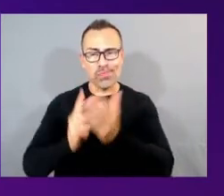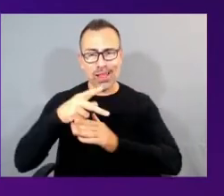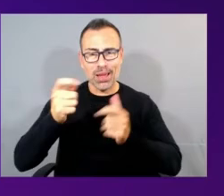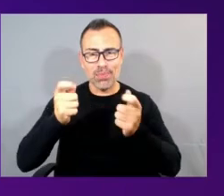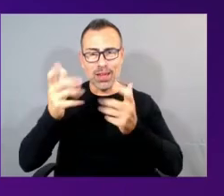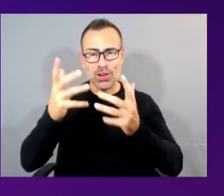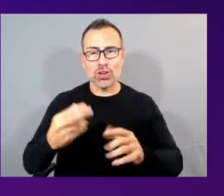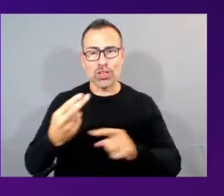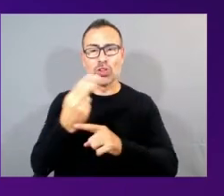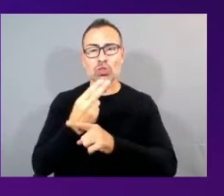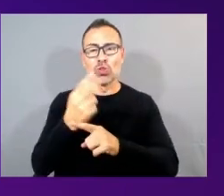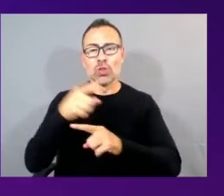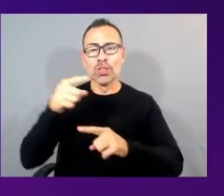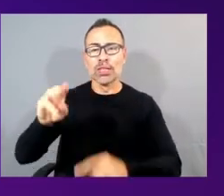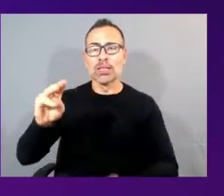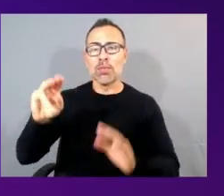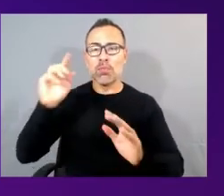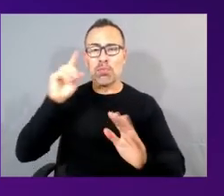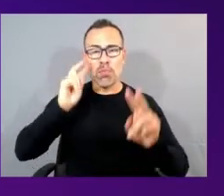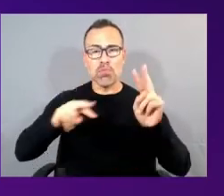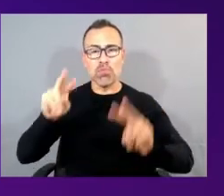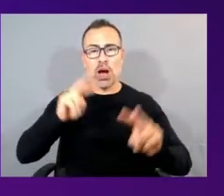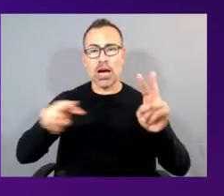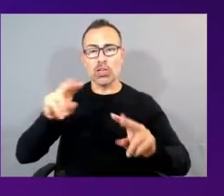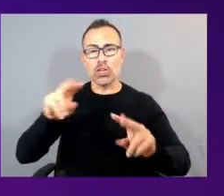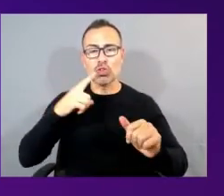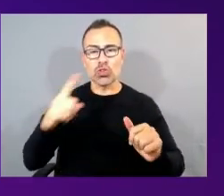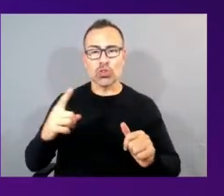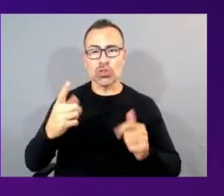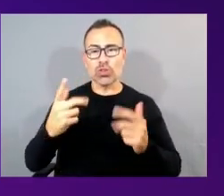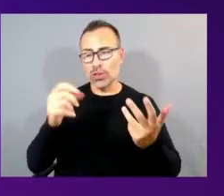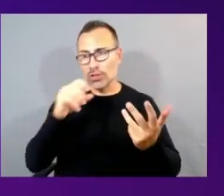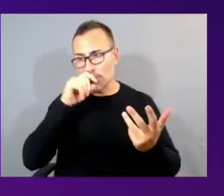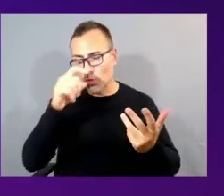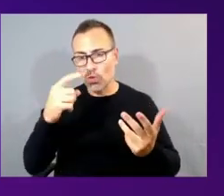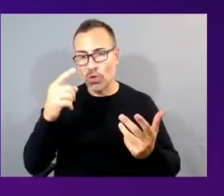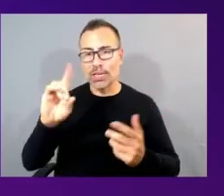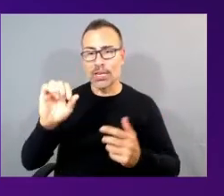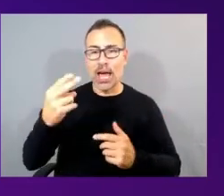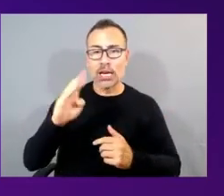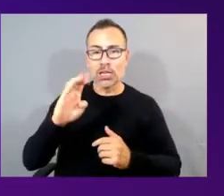So what do you think is next for Yara's digital production platform?